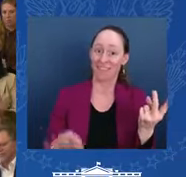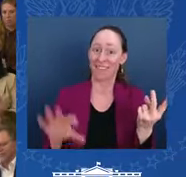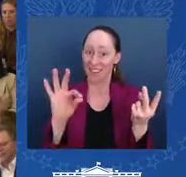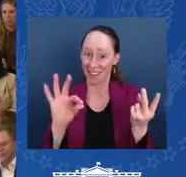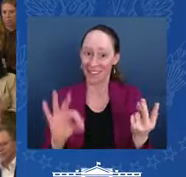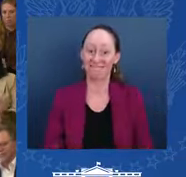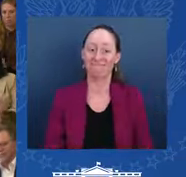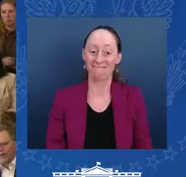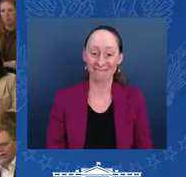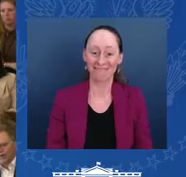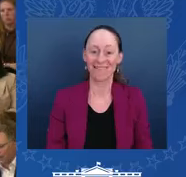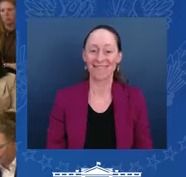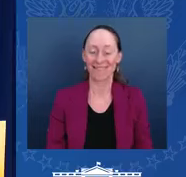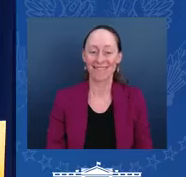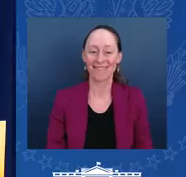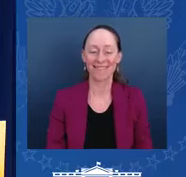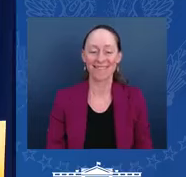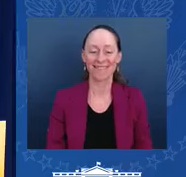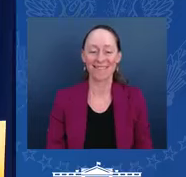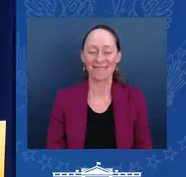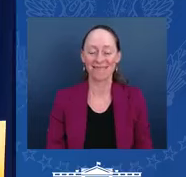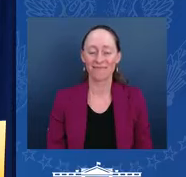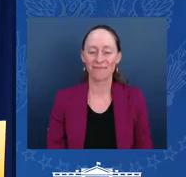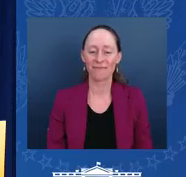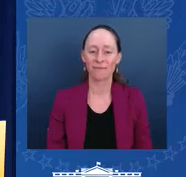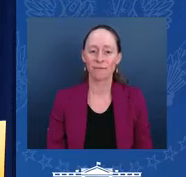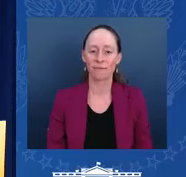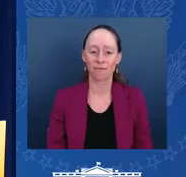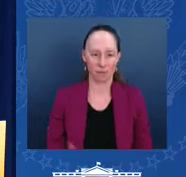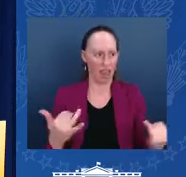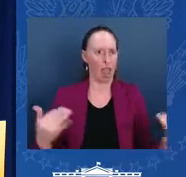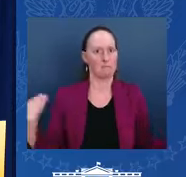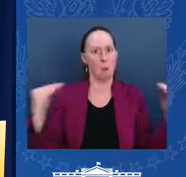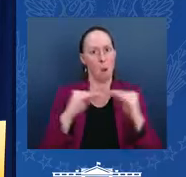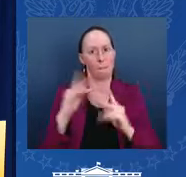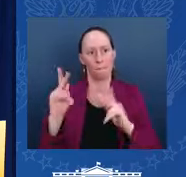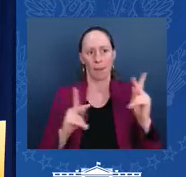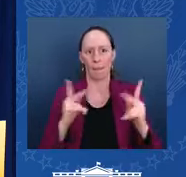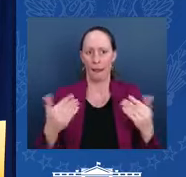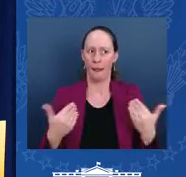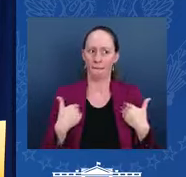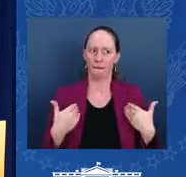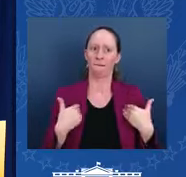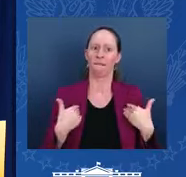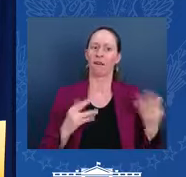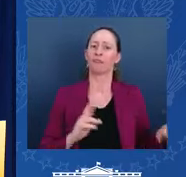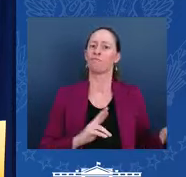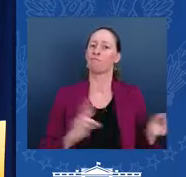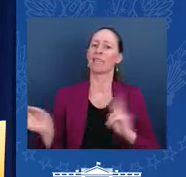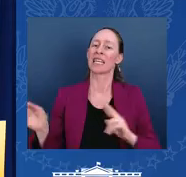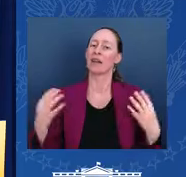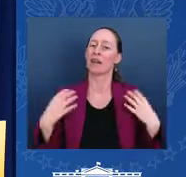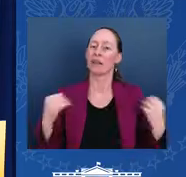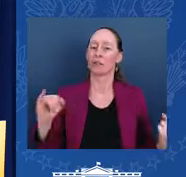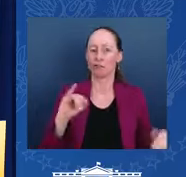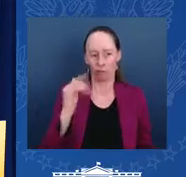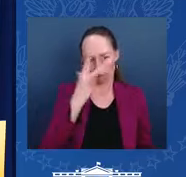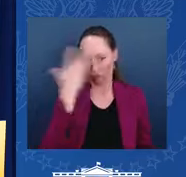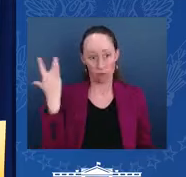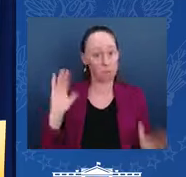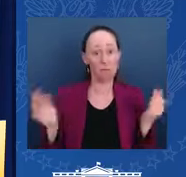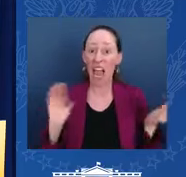More Americans have health care today than ever in American history, today, than ever. And